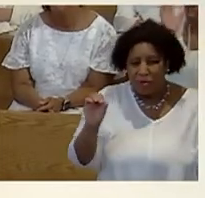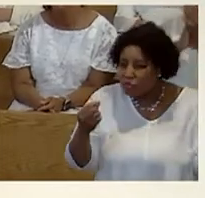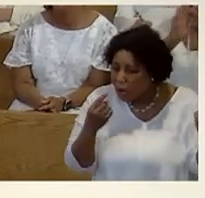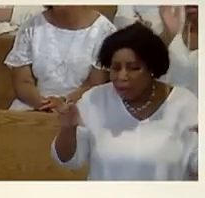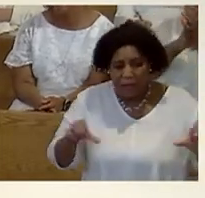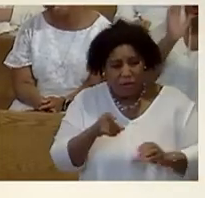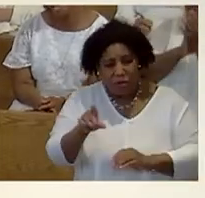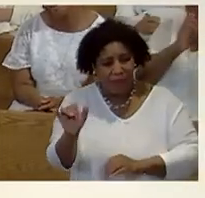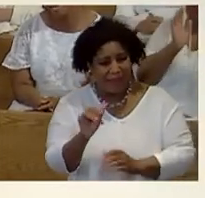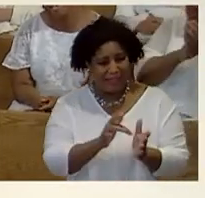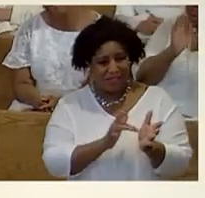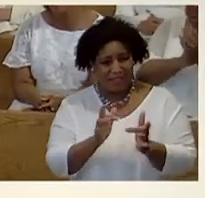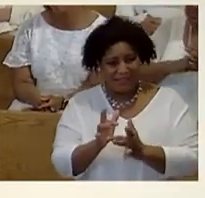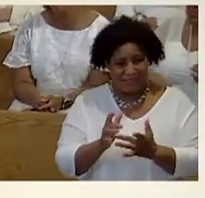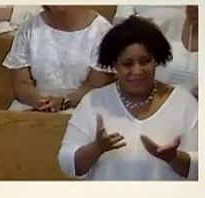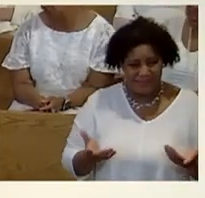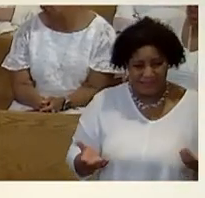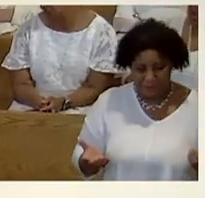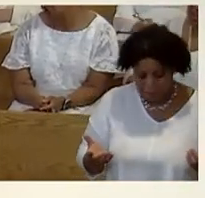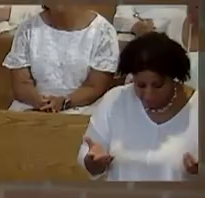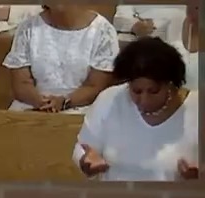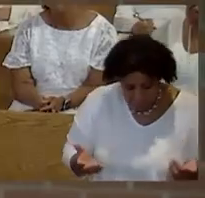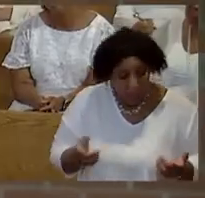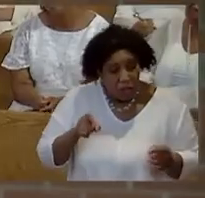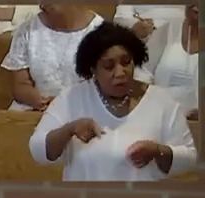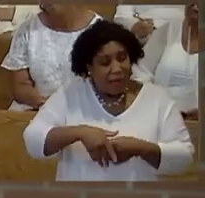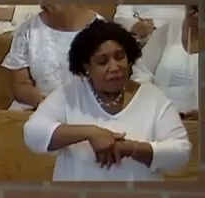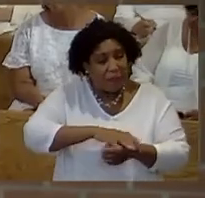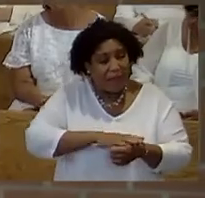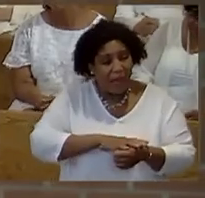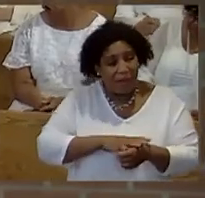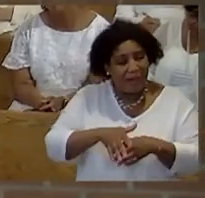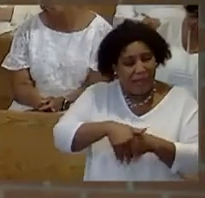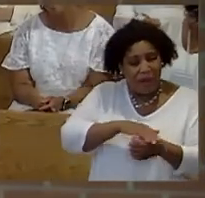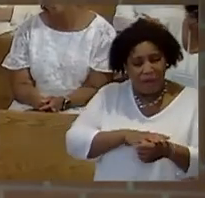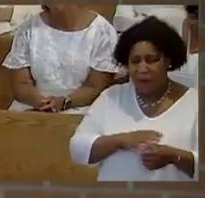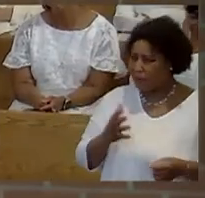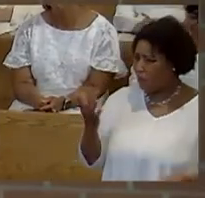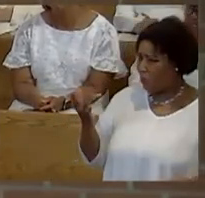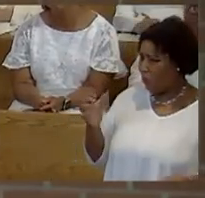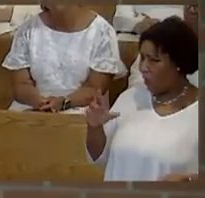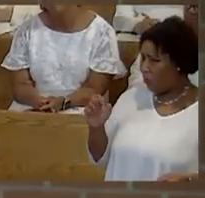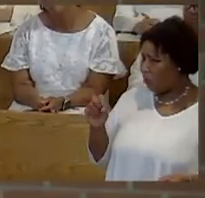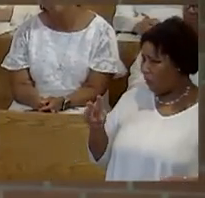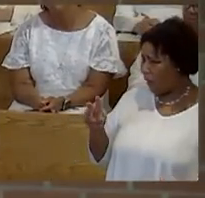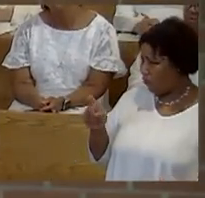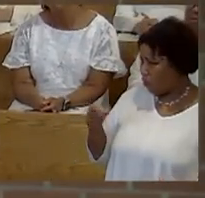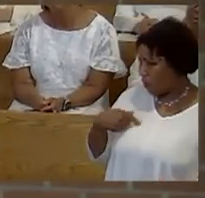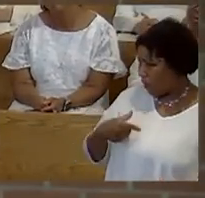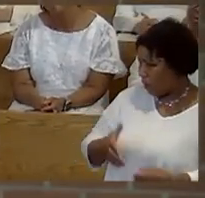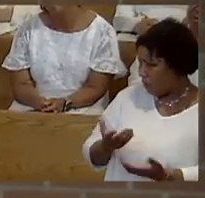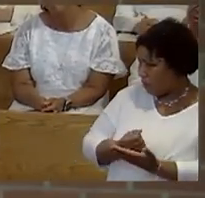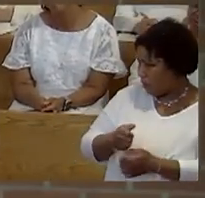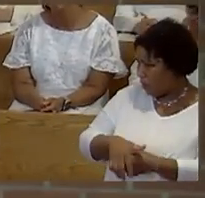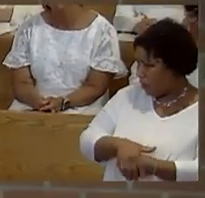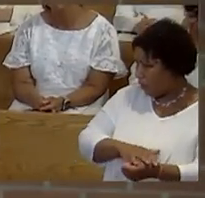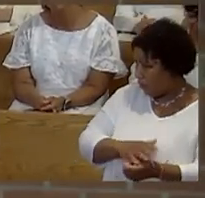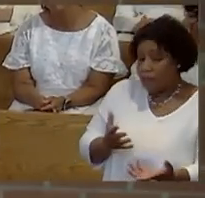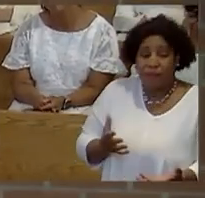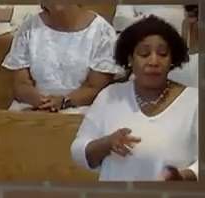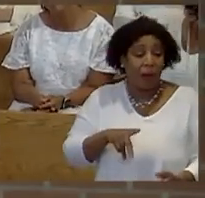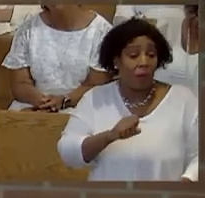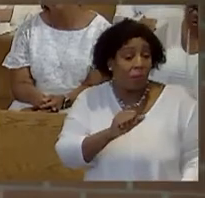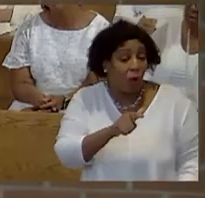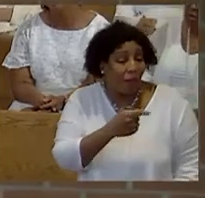like Jesus. You got to be covered. You got to be covered. Why, Reverend, should I be covered? Well, Paul tells us